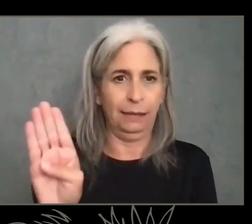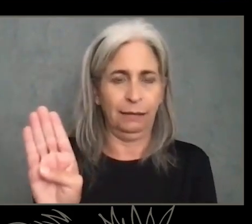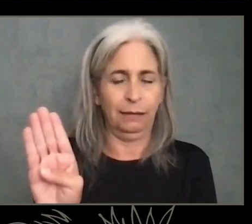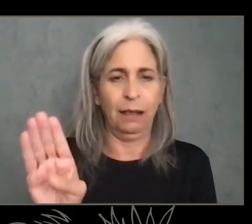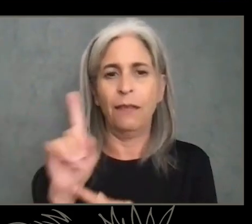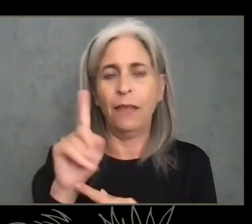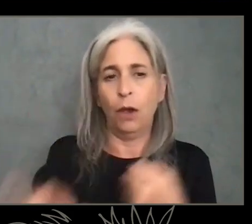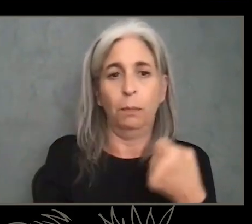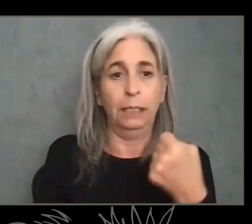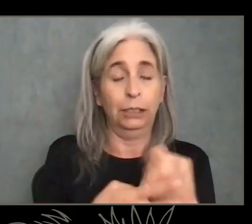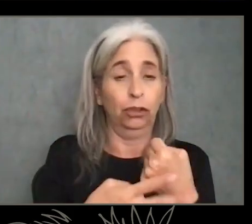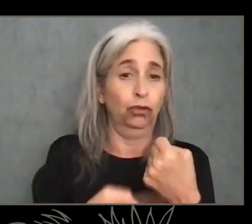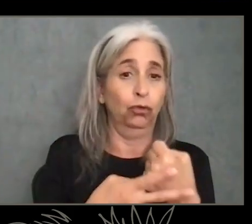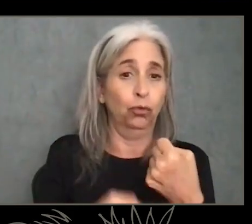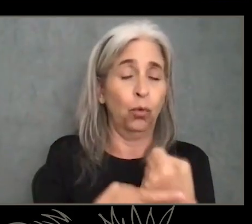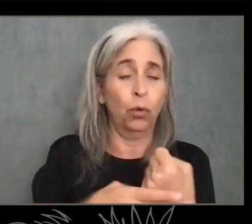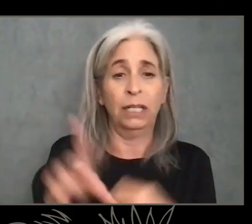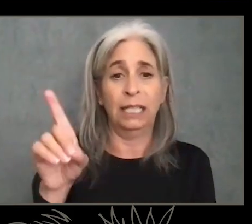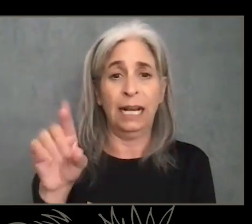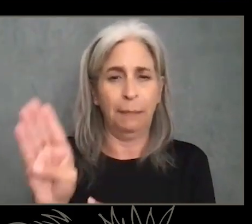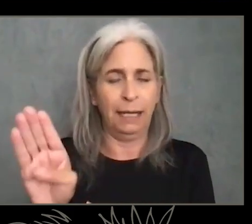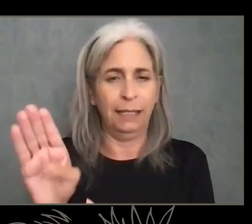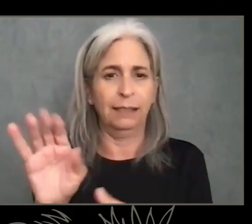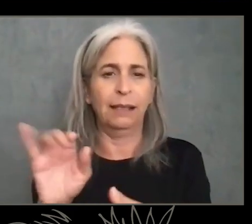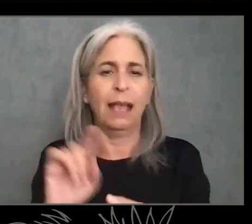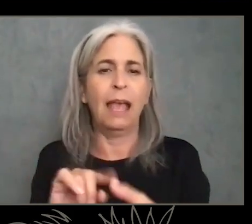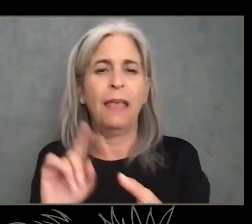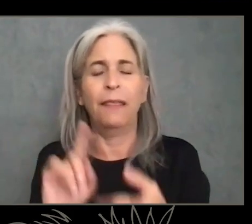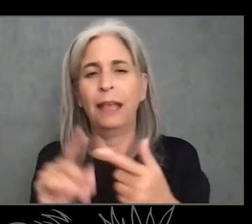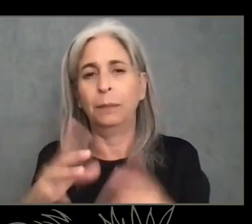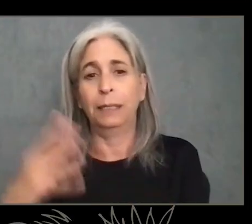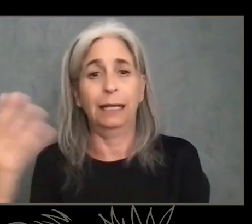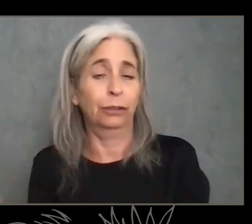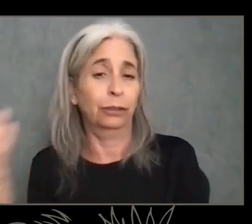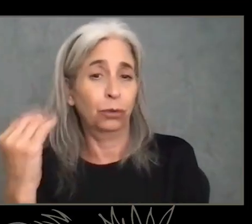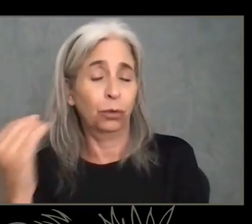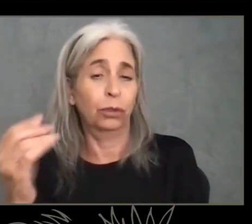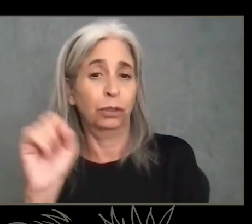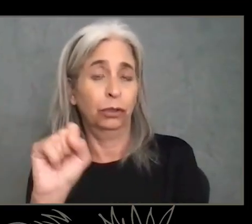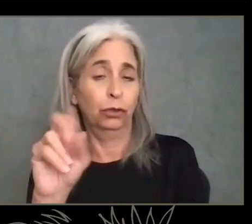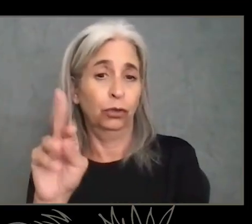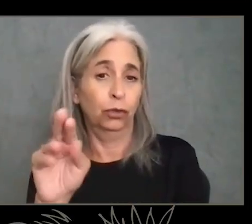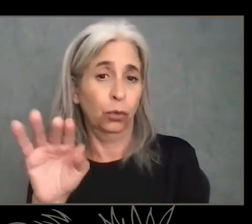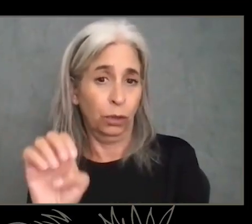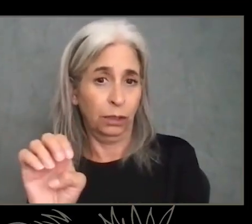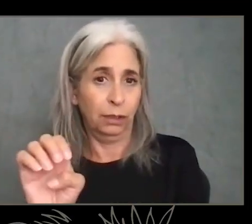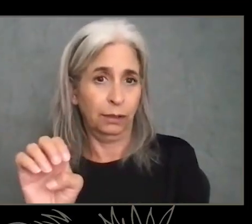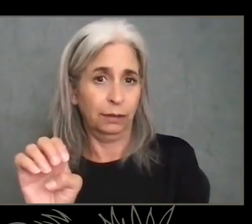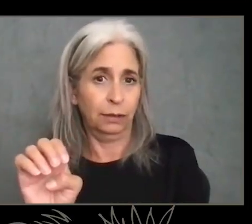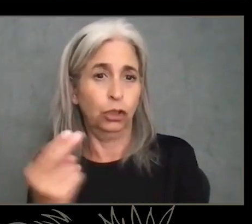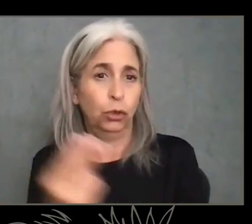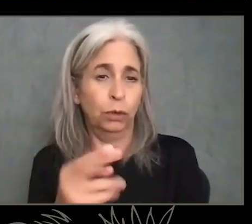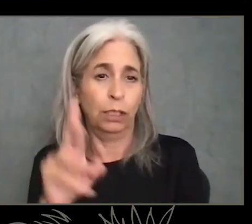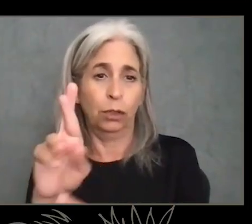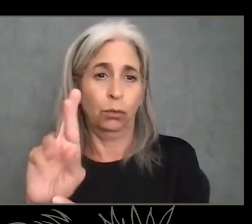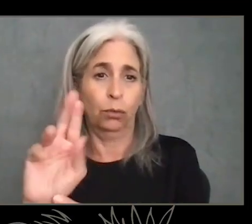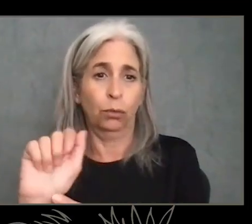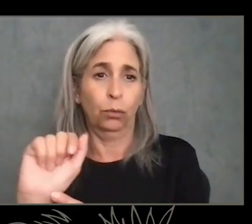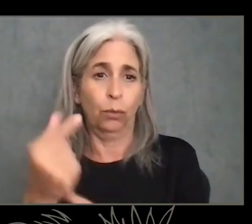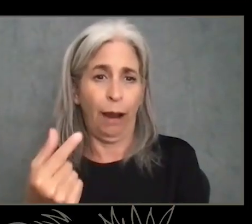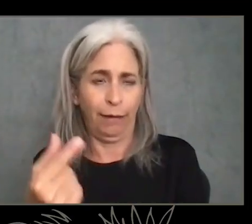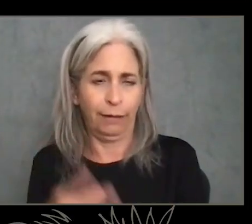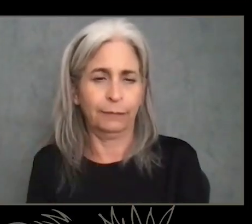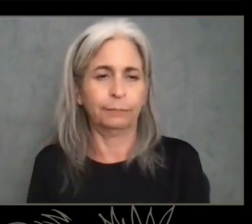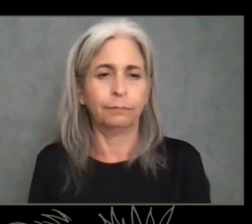vectors are going to be stored in that vector database, and that's going to be our external source when using RAG.